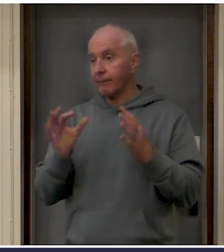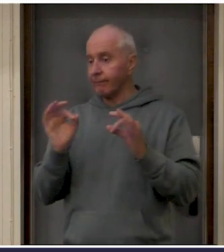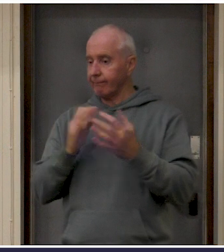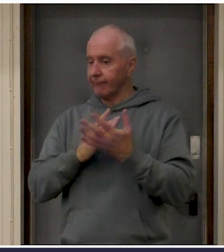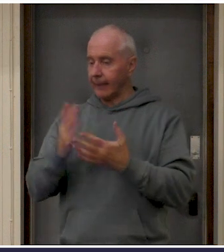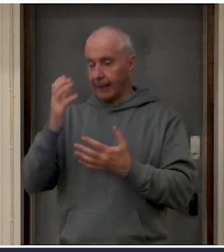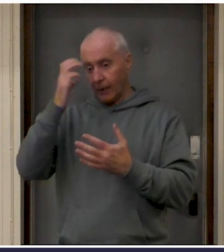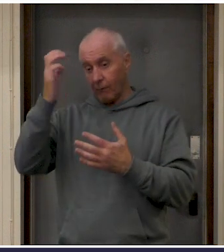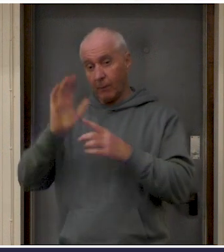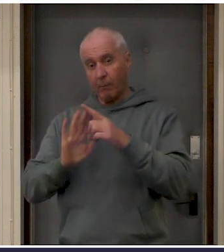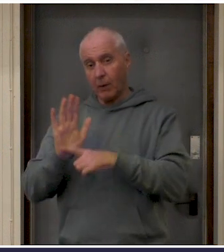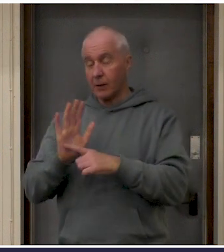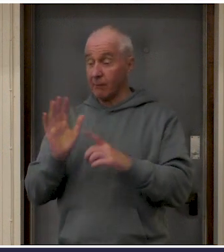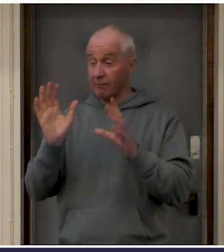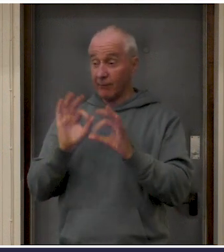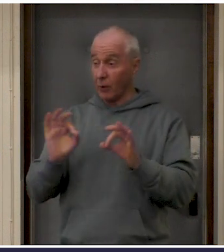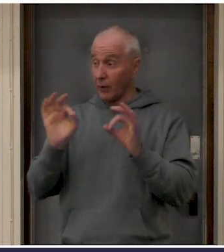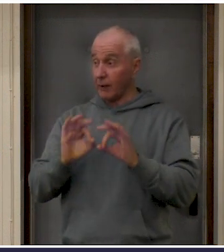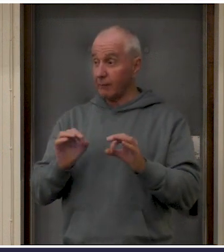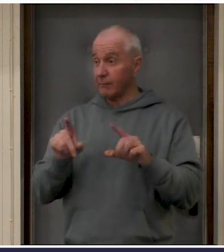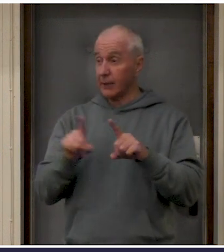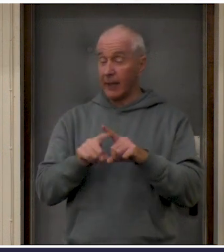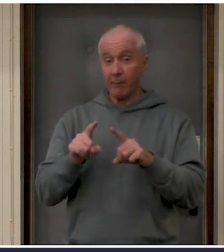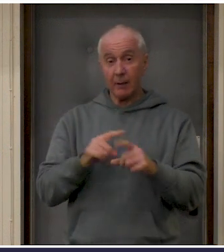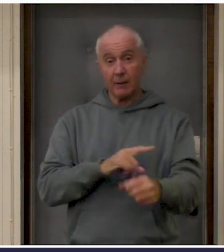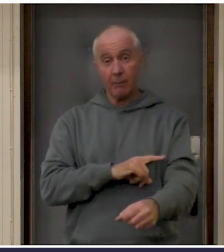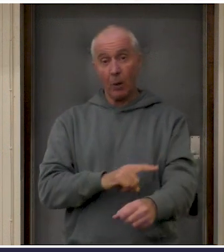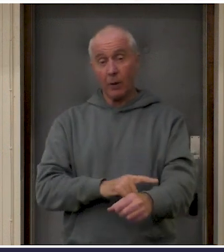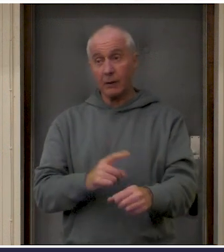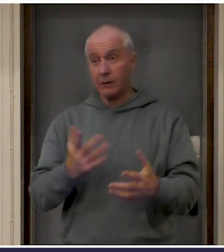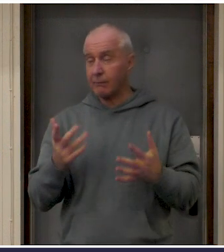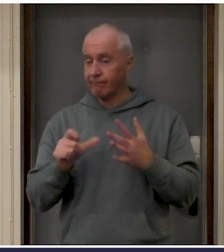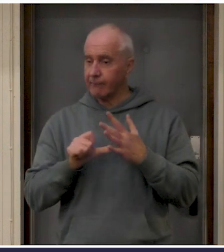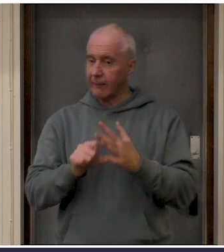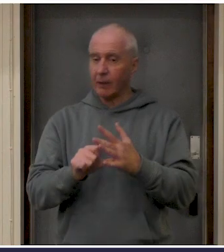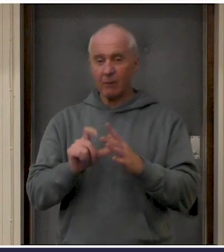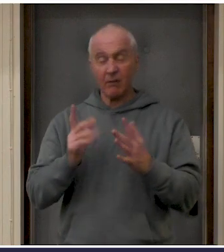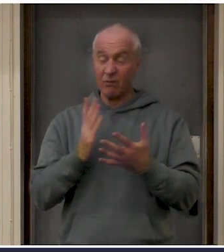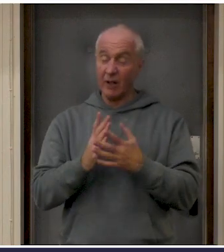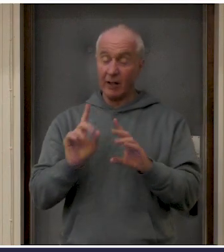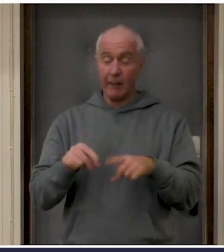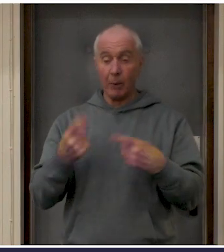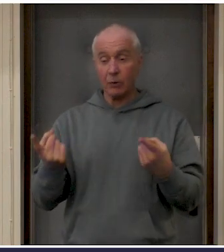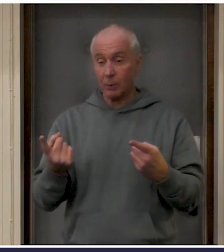policy, a la Poland, it's then very difficult, almost impossible.